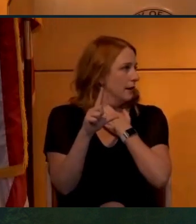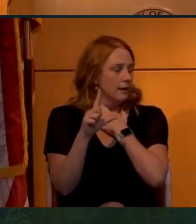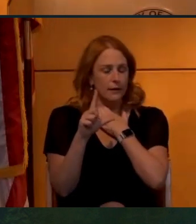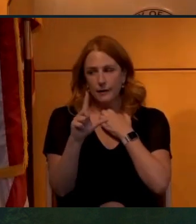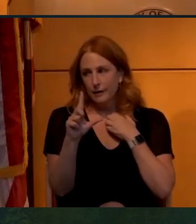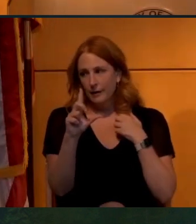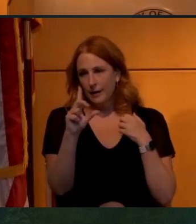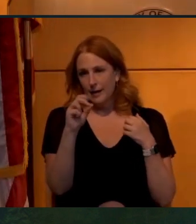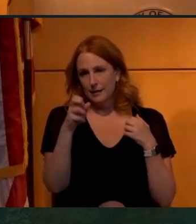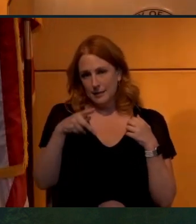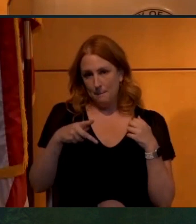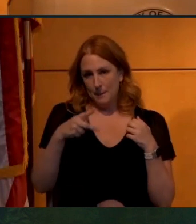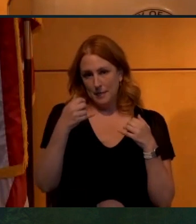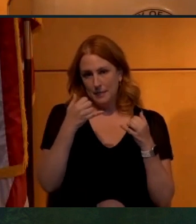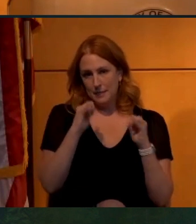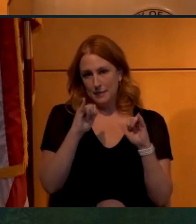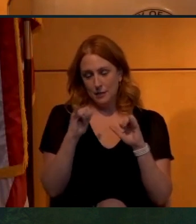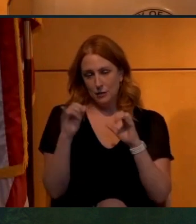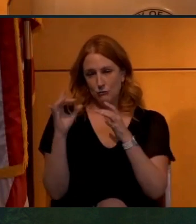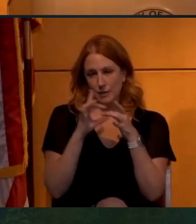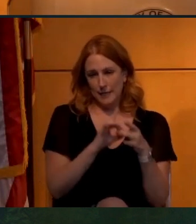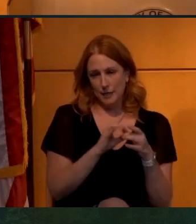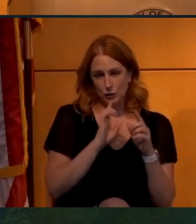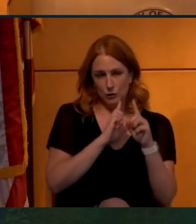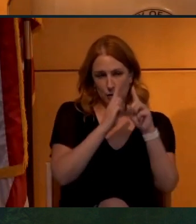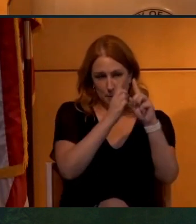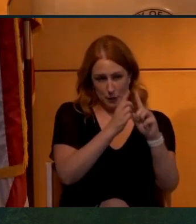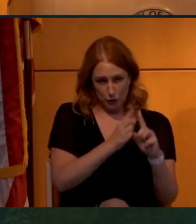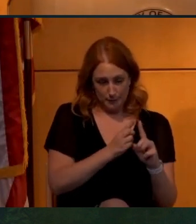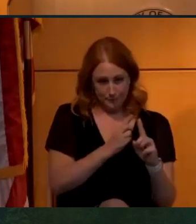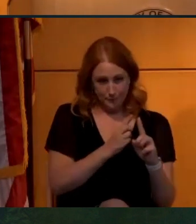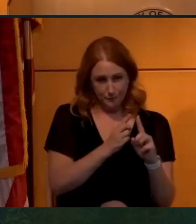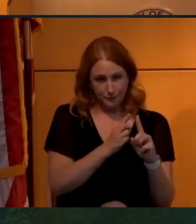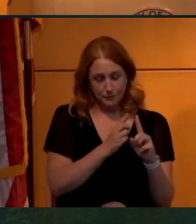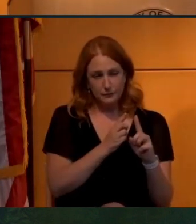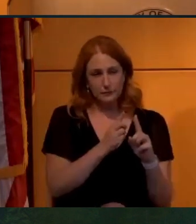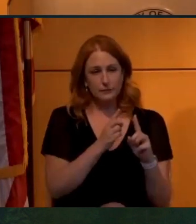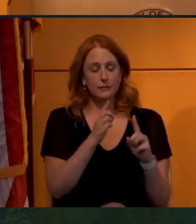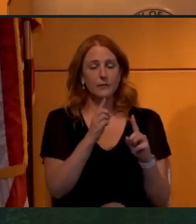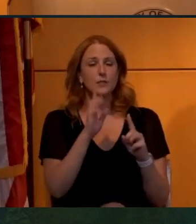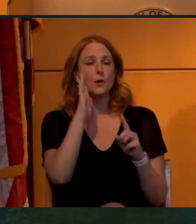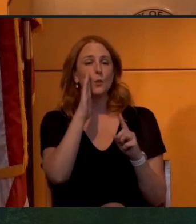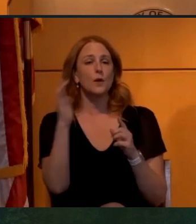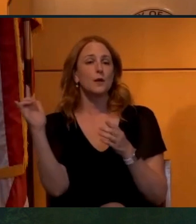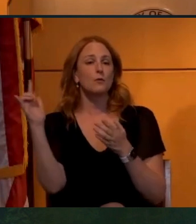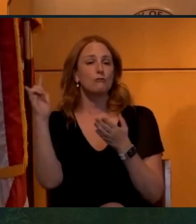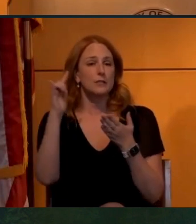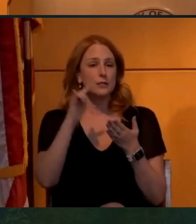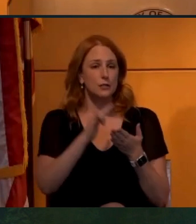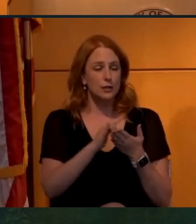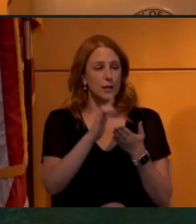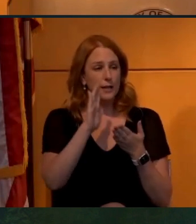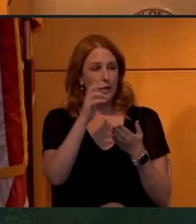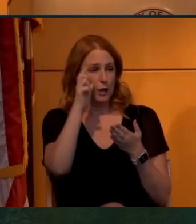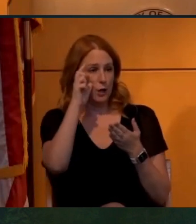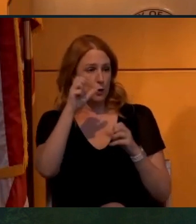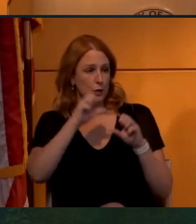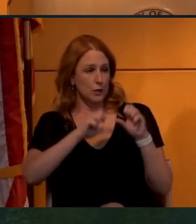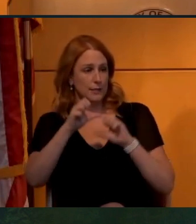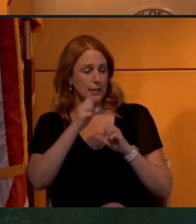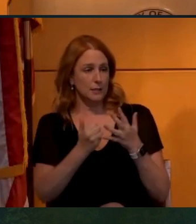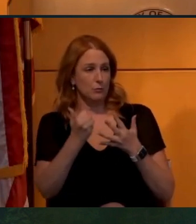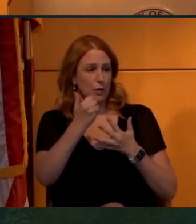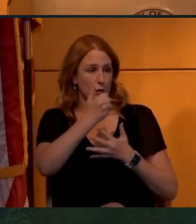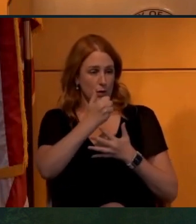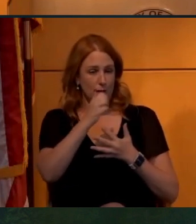the Planetary Decadal Survey that was just released. So South Pole Aitken Basin sample return has been a lunar science priority in all of the